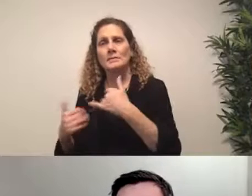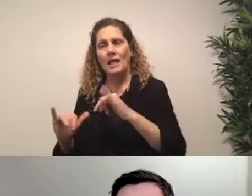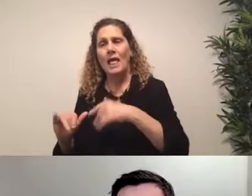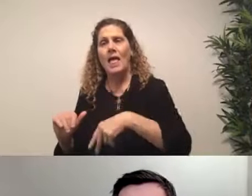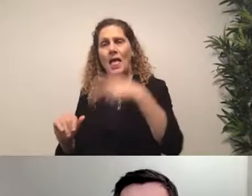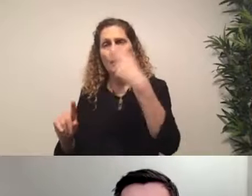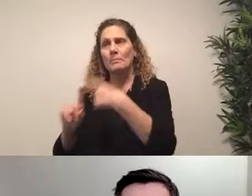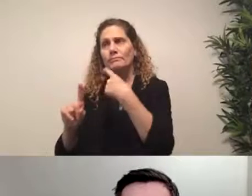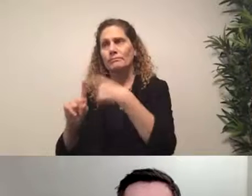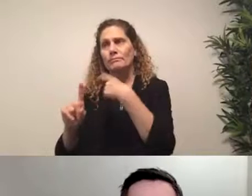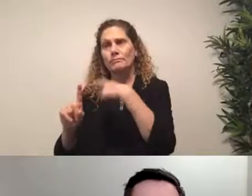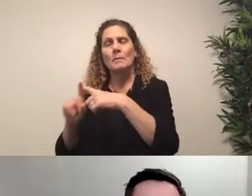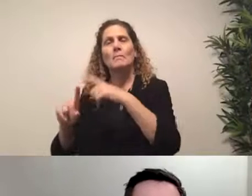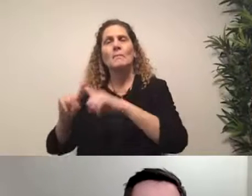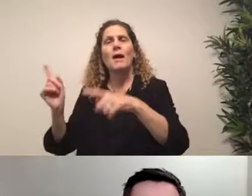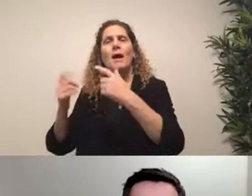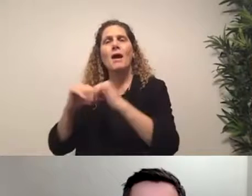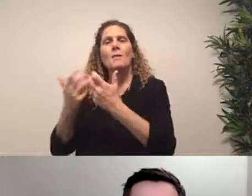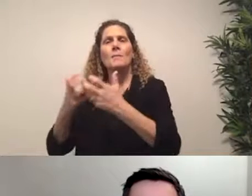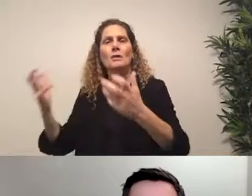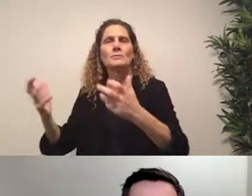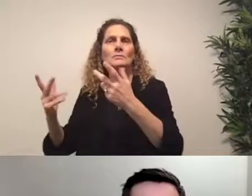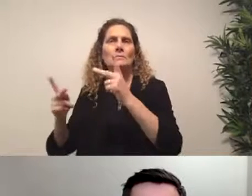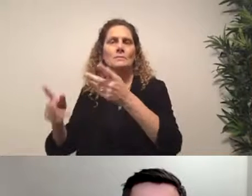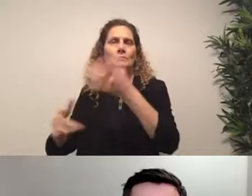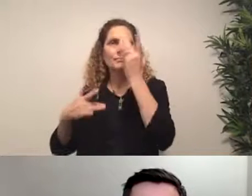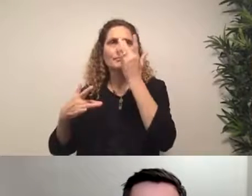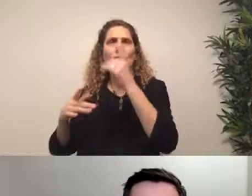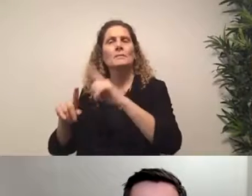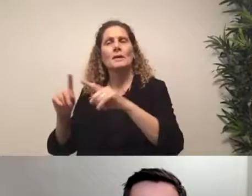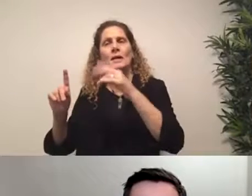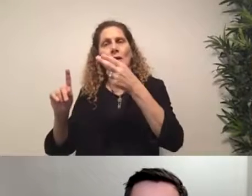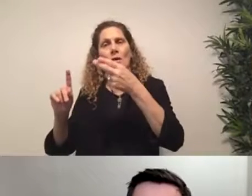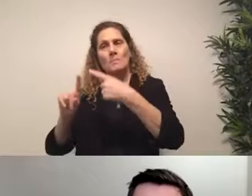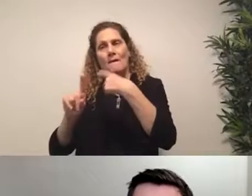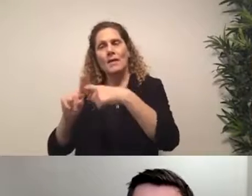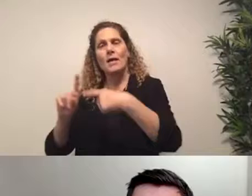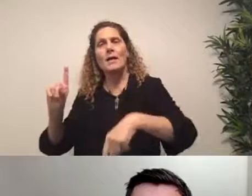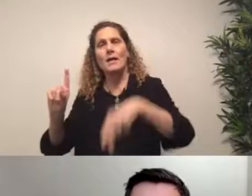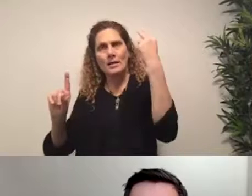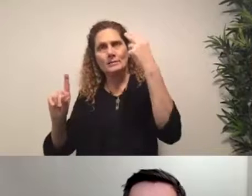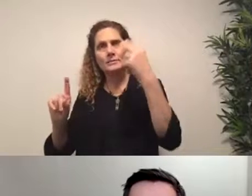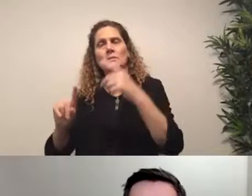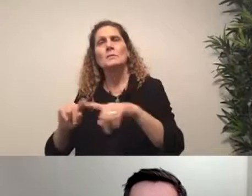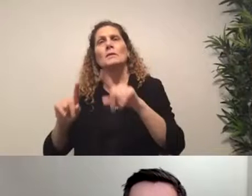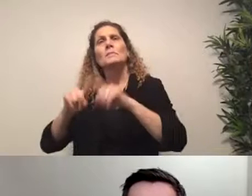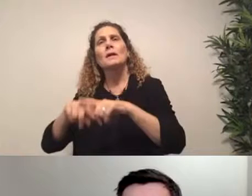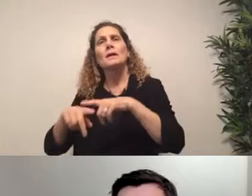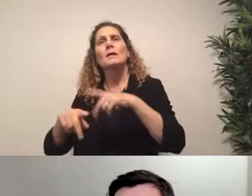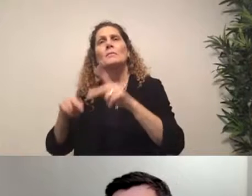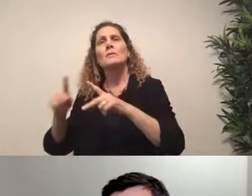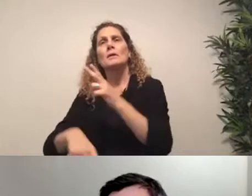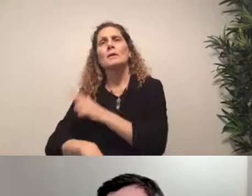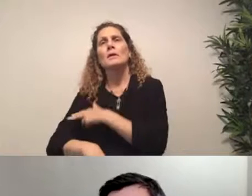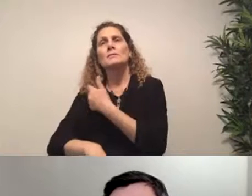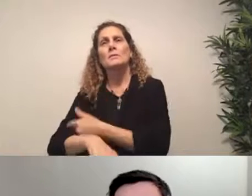is fairly independent of testing. We're also seeing real trends in our hospitalizations. Our deaths have not seen the downtrend quite yet. Now,